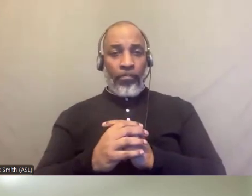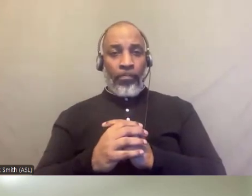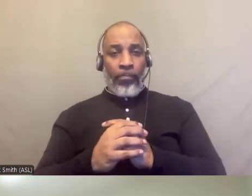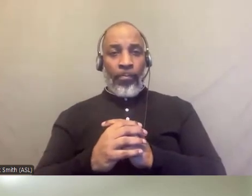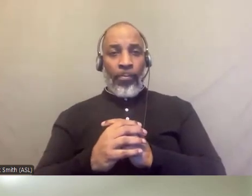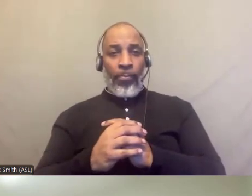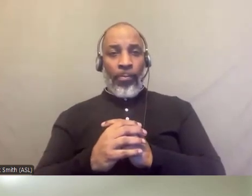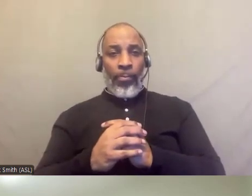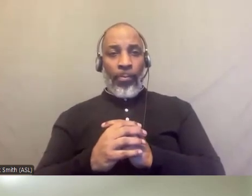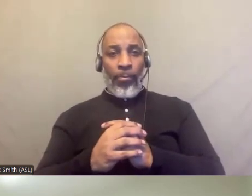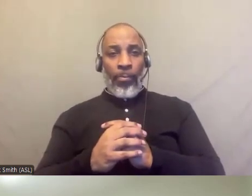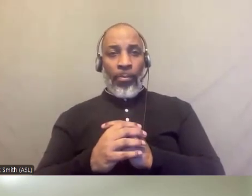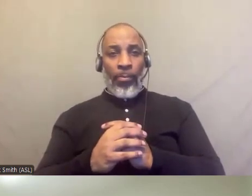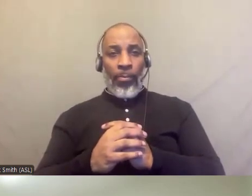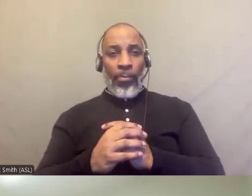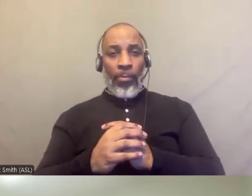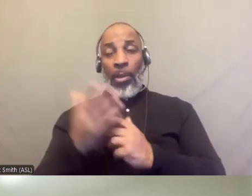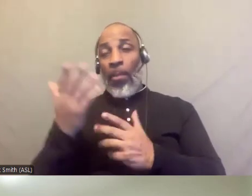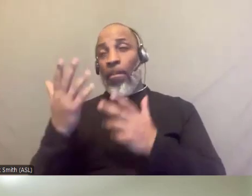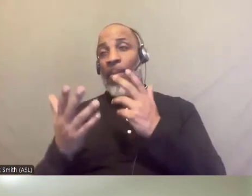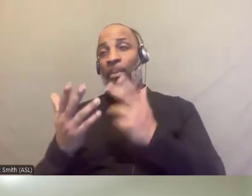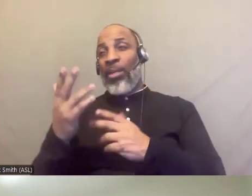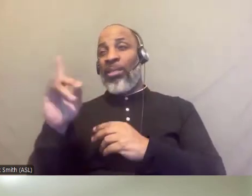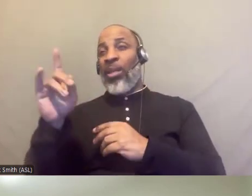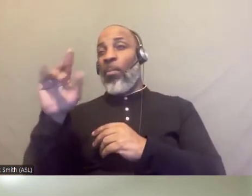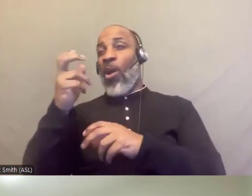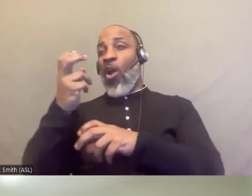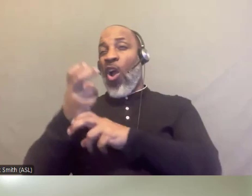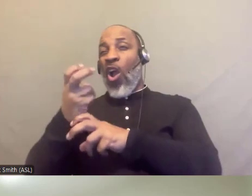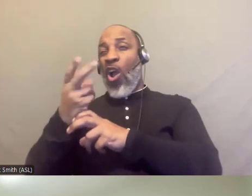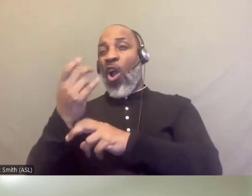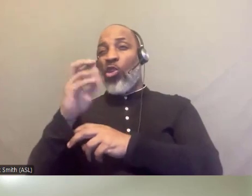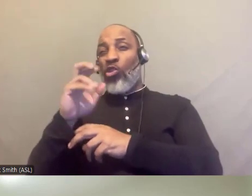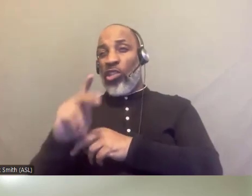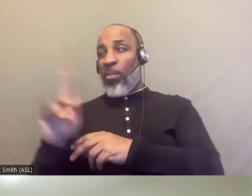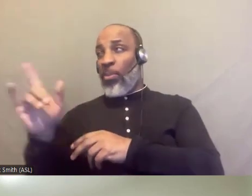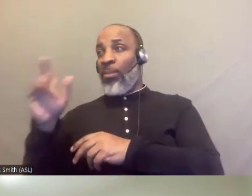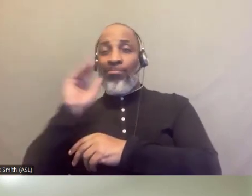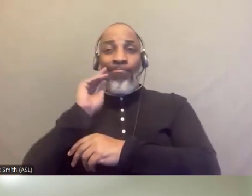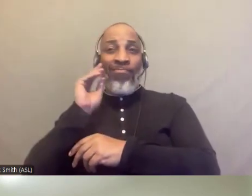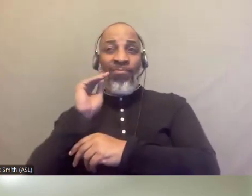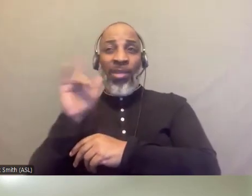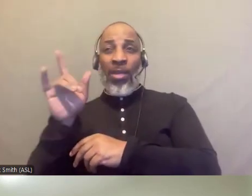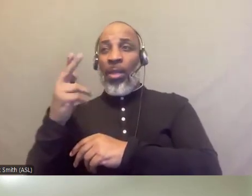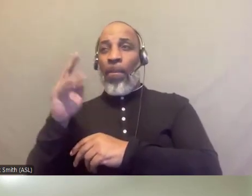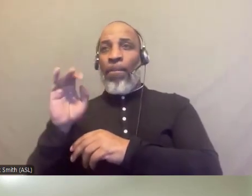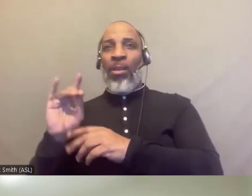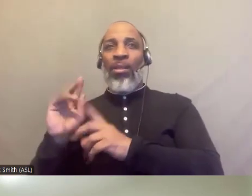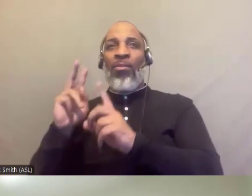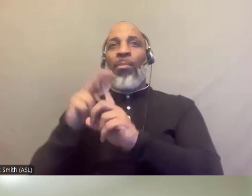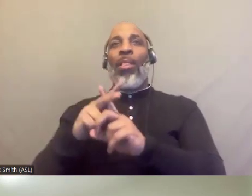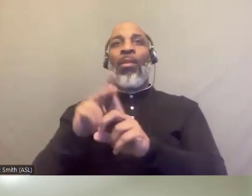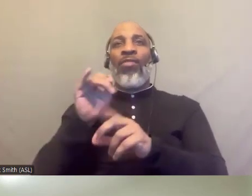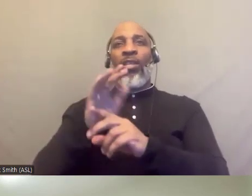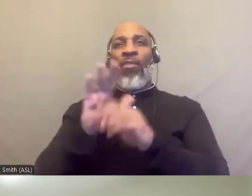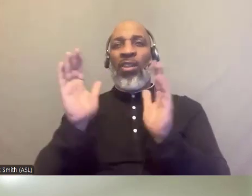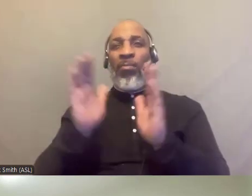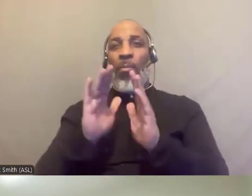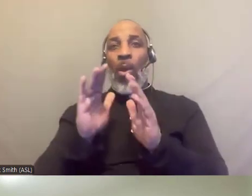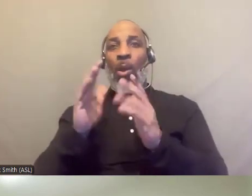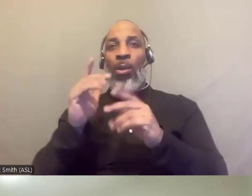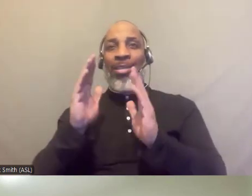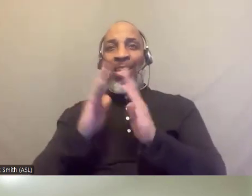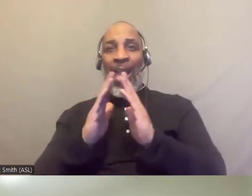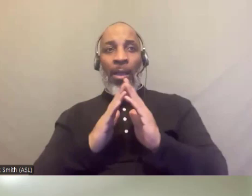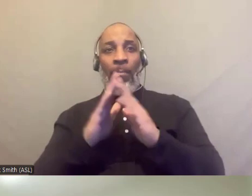So there might be some undue hardship issues involved there, right, Matt? If Bill's applying for a job in a very small town where,